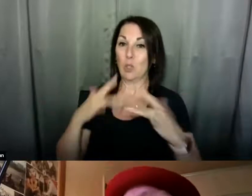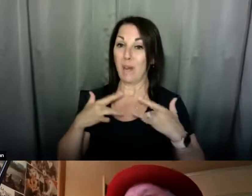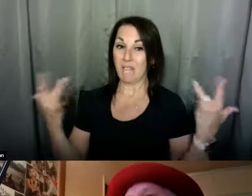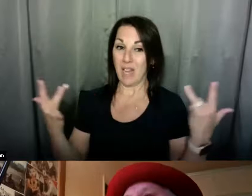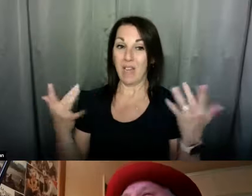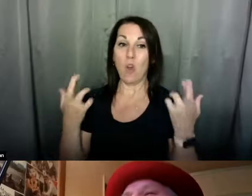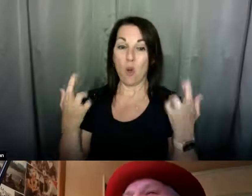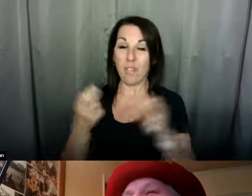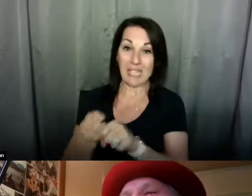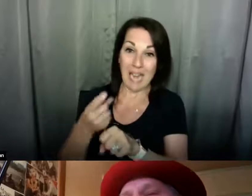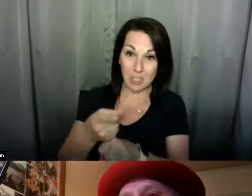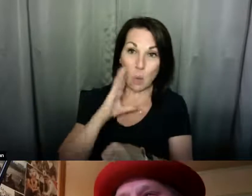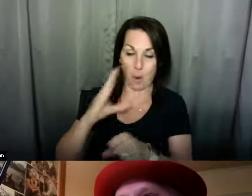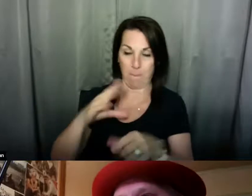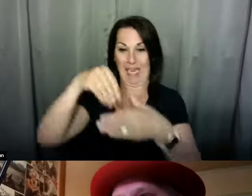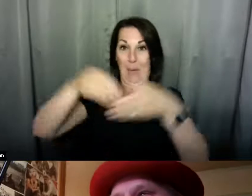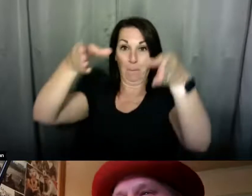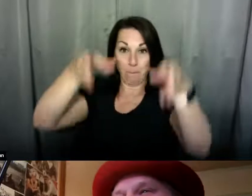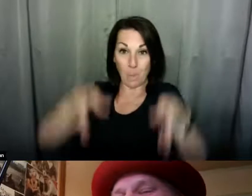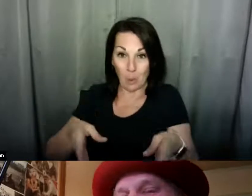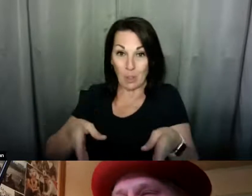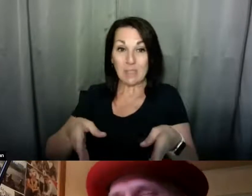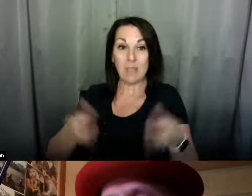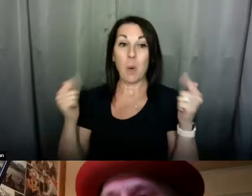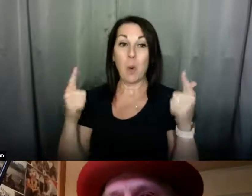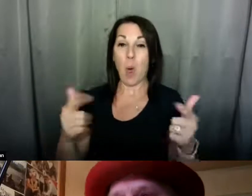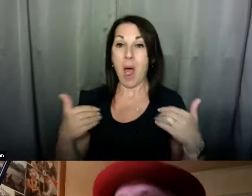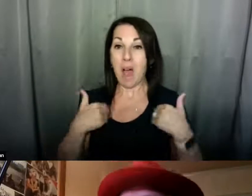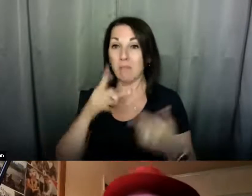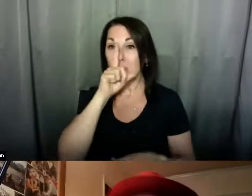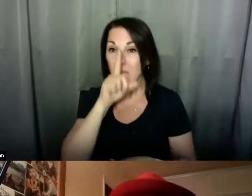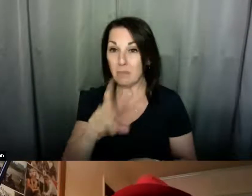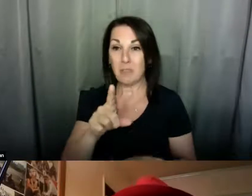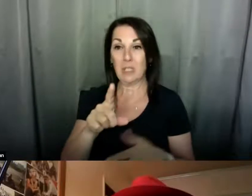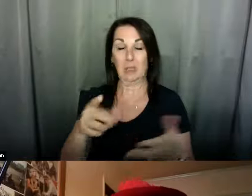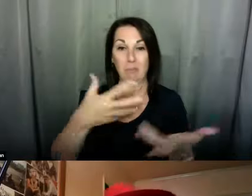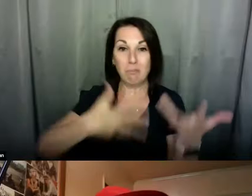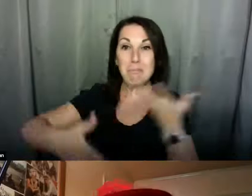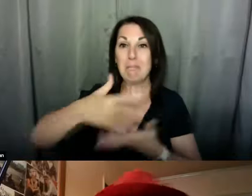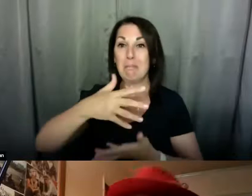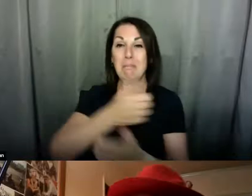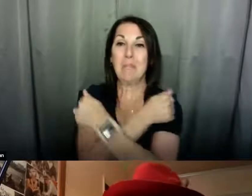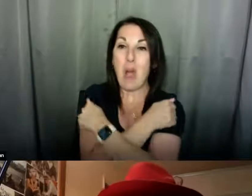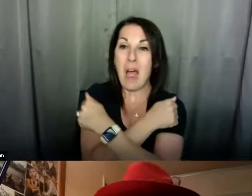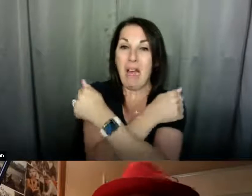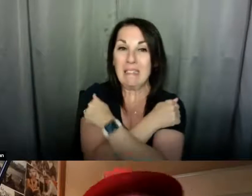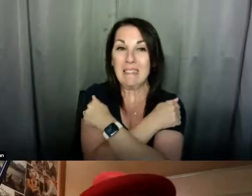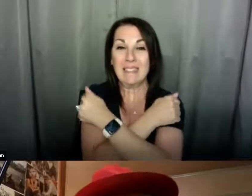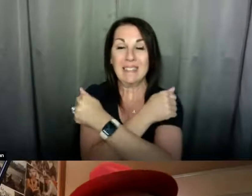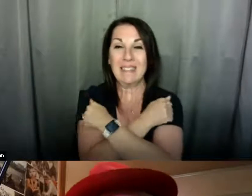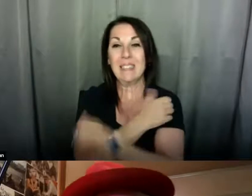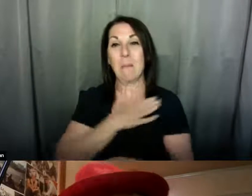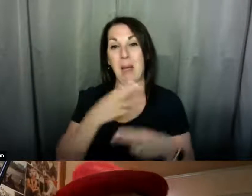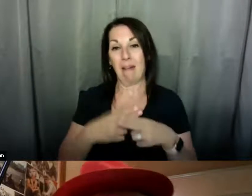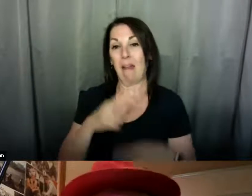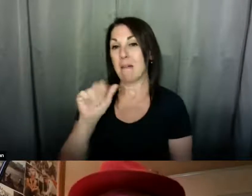next year we will have a live event and we can all have some real fun and give some big hugs. My name's